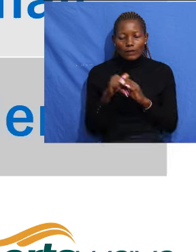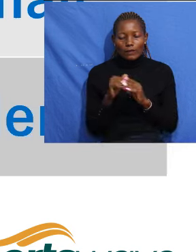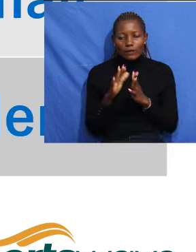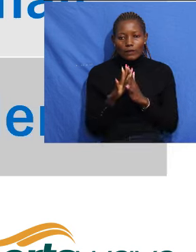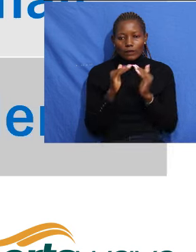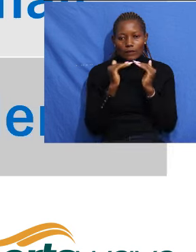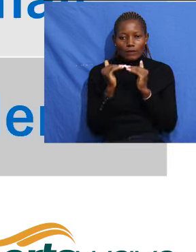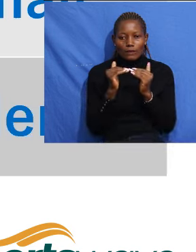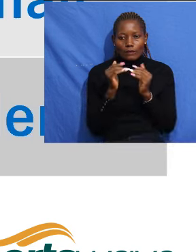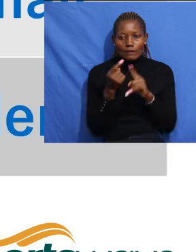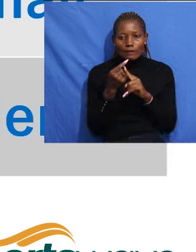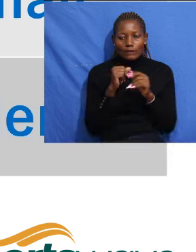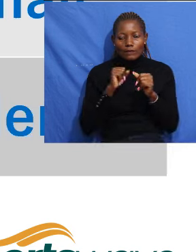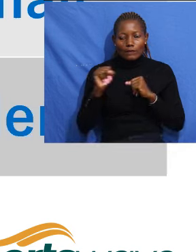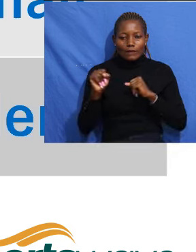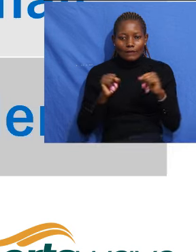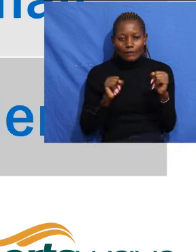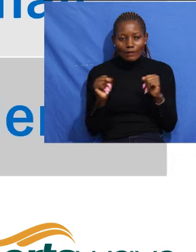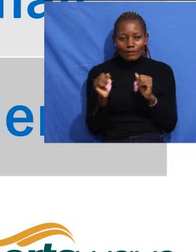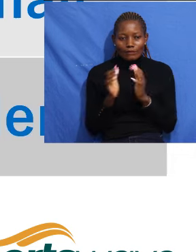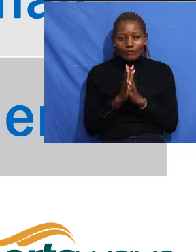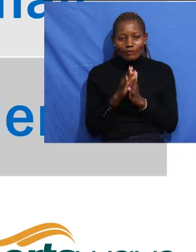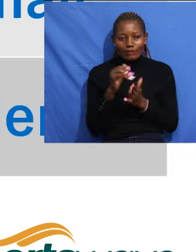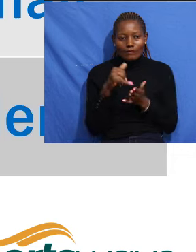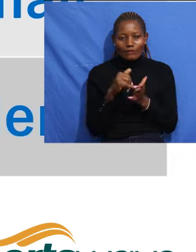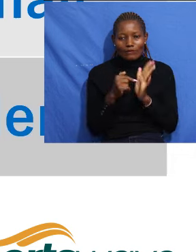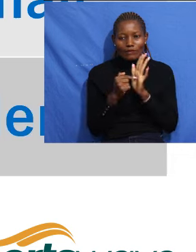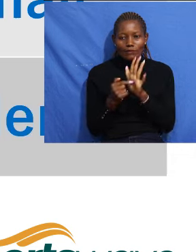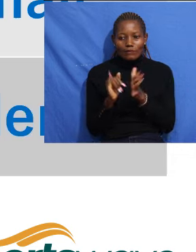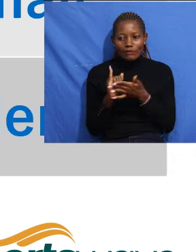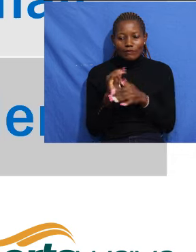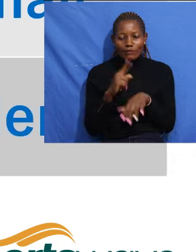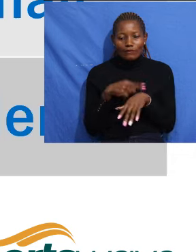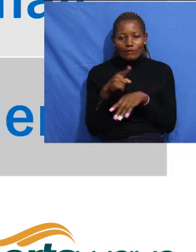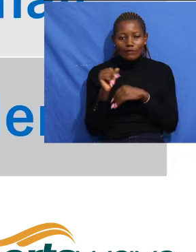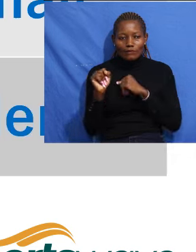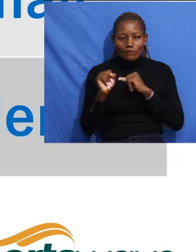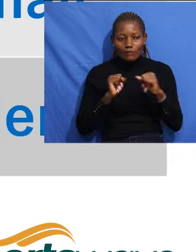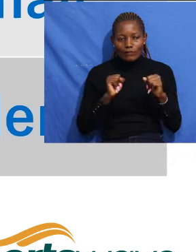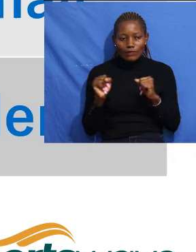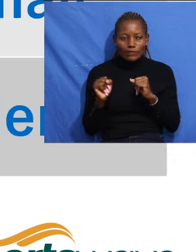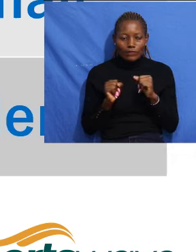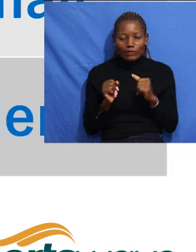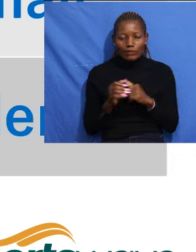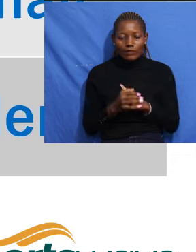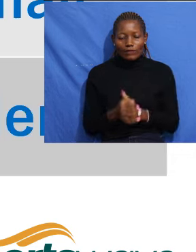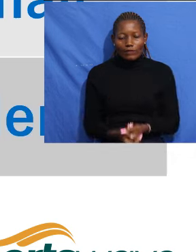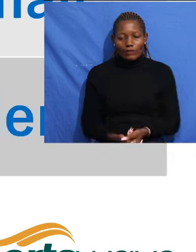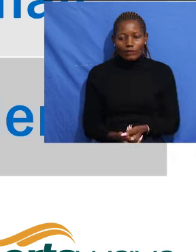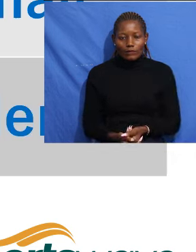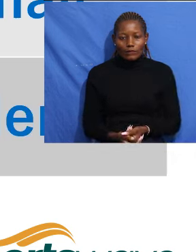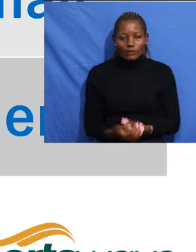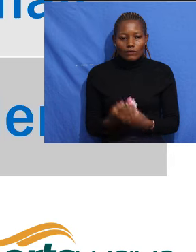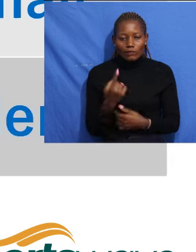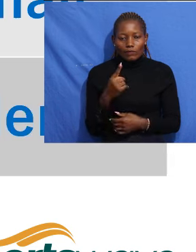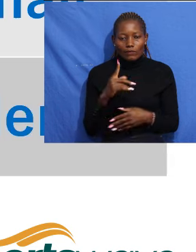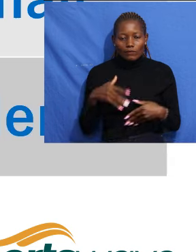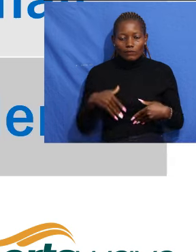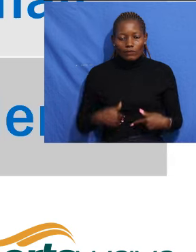from the stretching, and it shows that when you do stretching, your fatigue